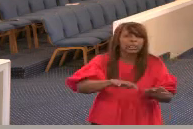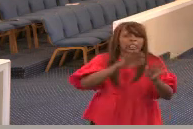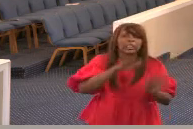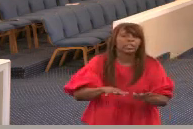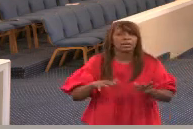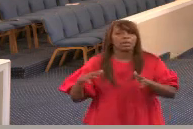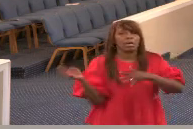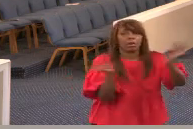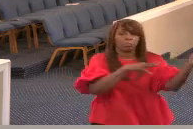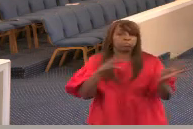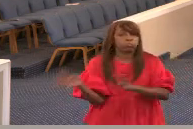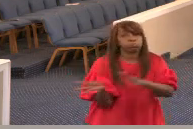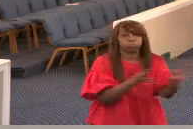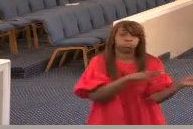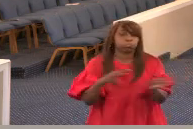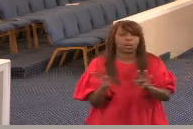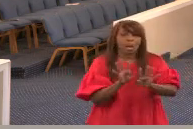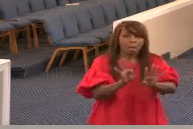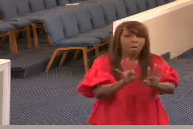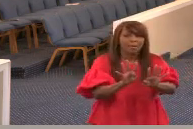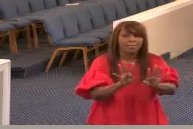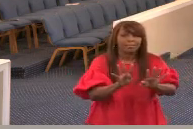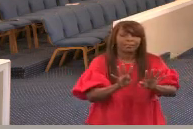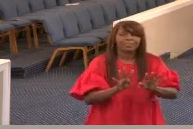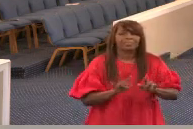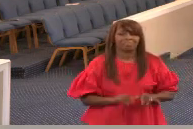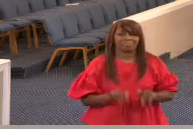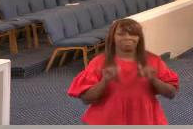me, stay with the ship.